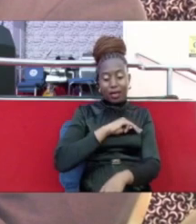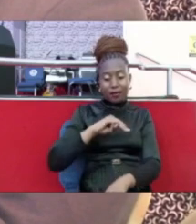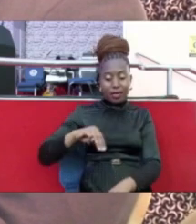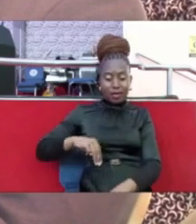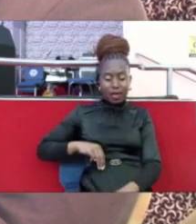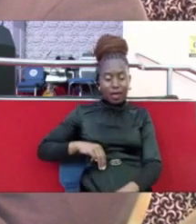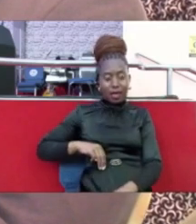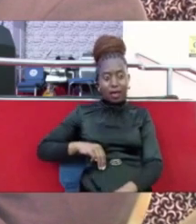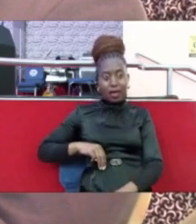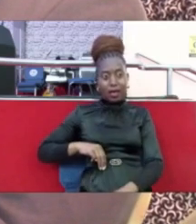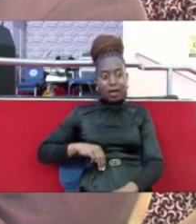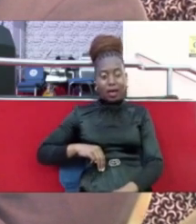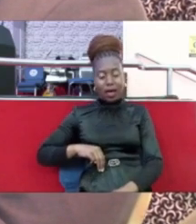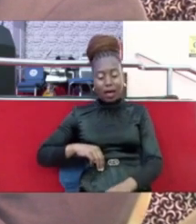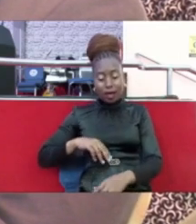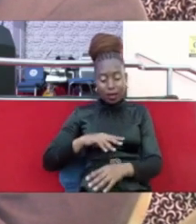crisis.